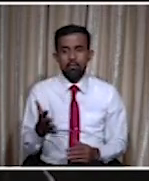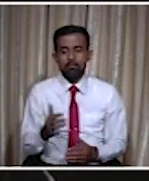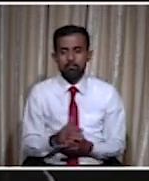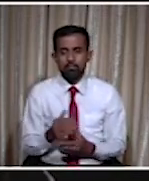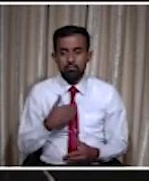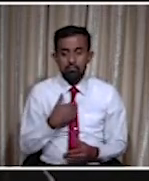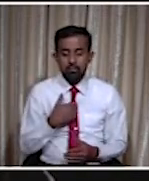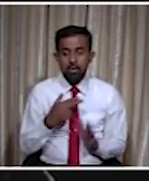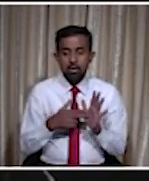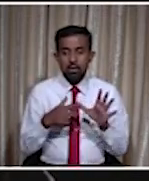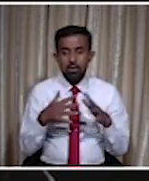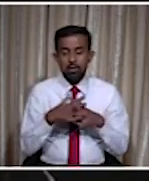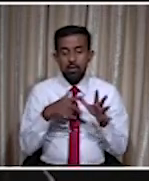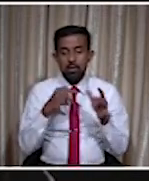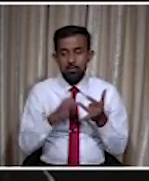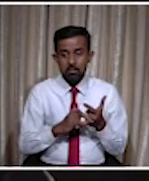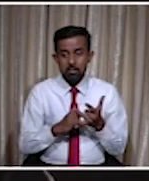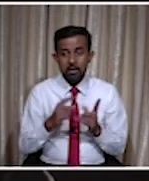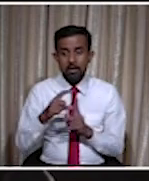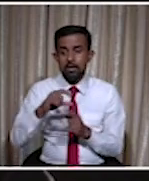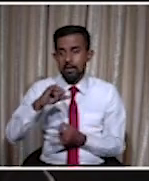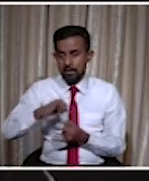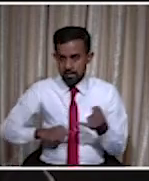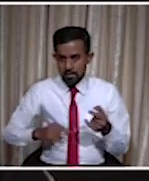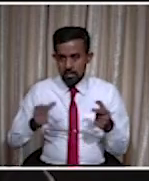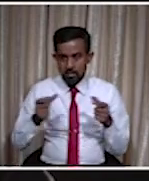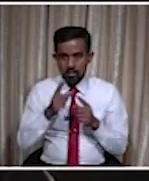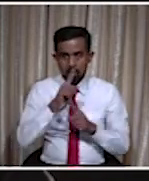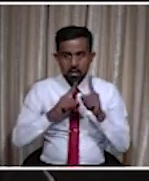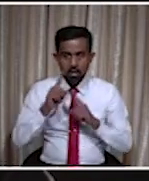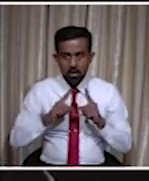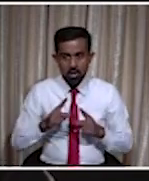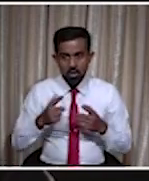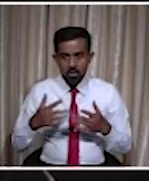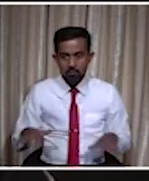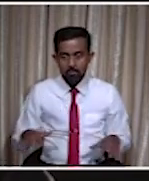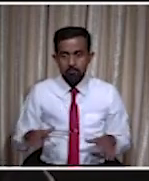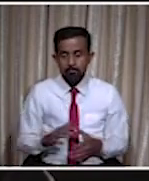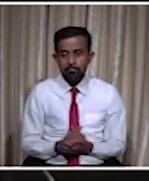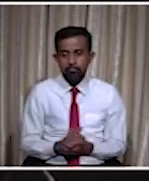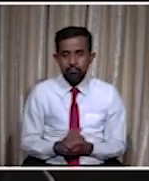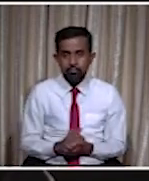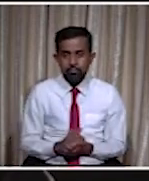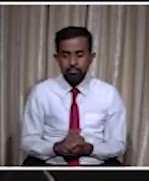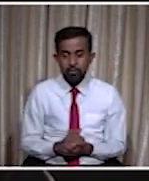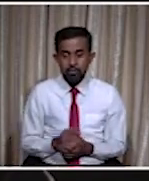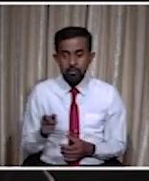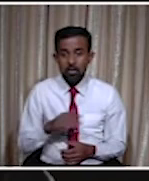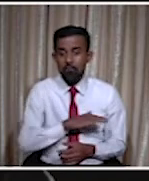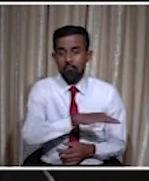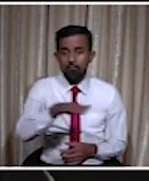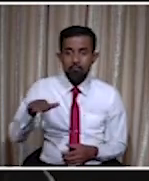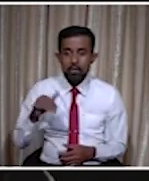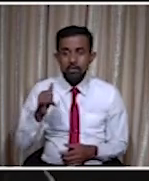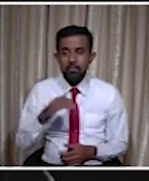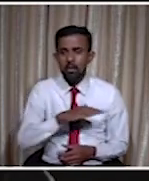Nawalapiti. Honorable Velu Kumar accompanied me to see some of these areas. Labuakotua in Nawalapiti is totally destroyed. Almost